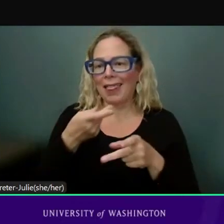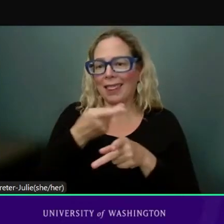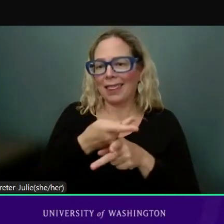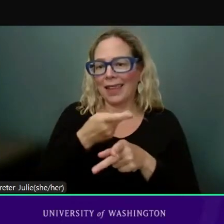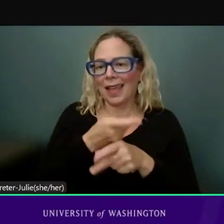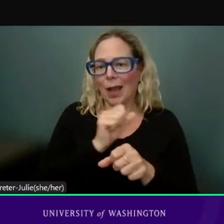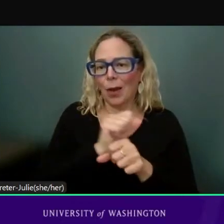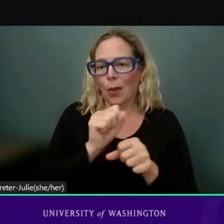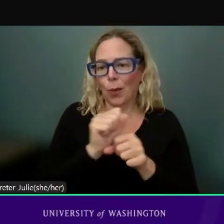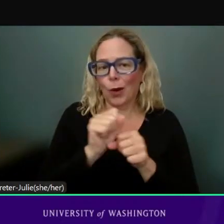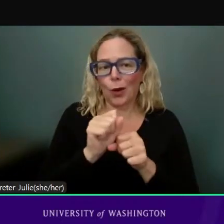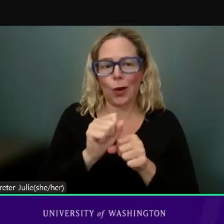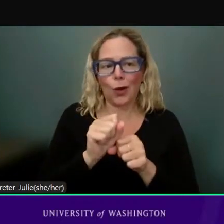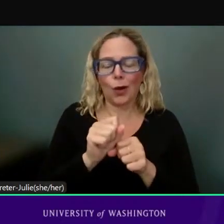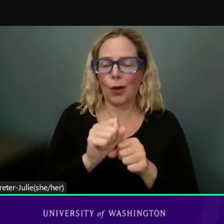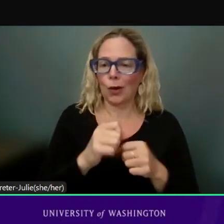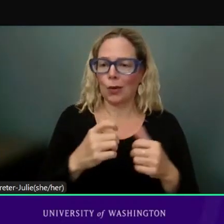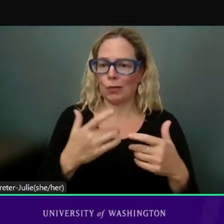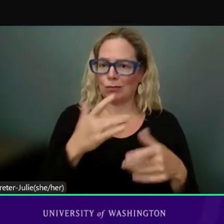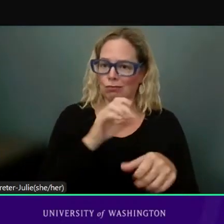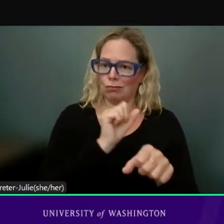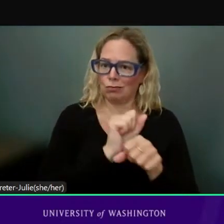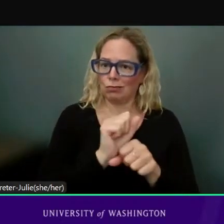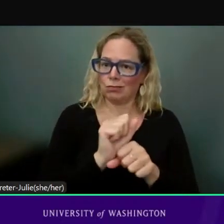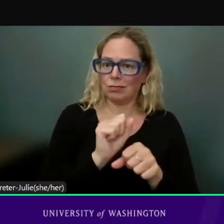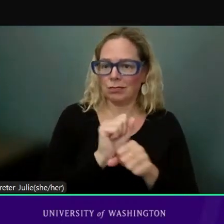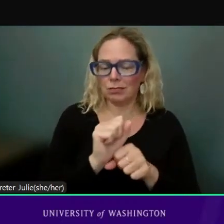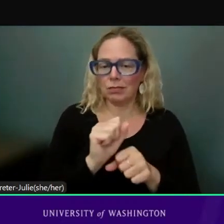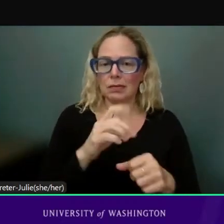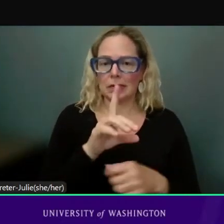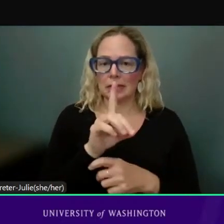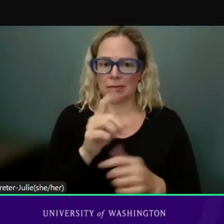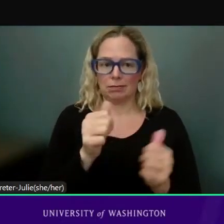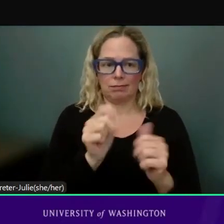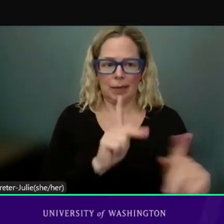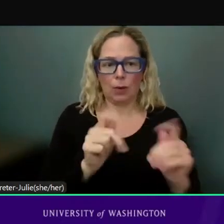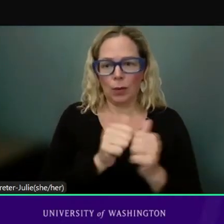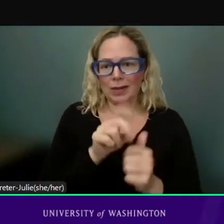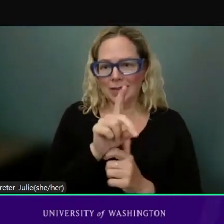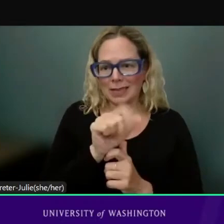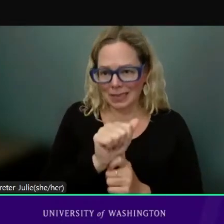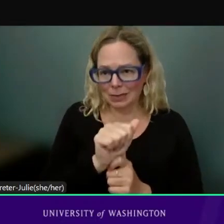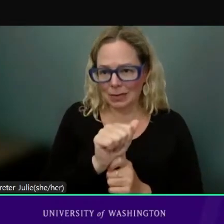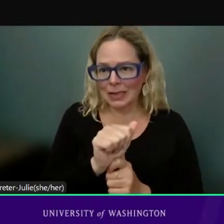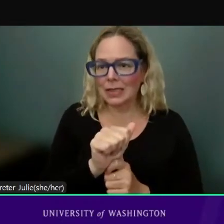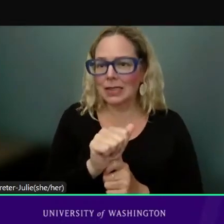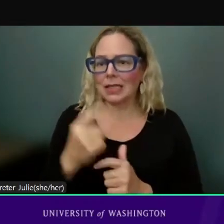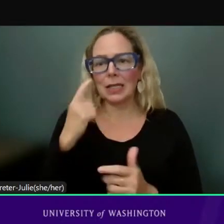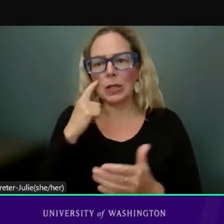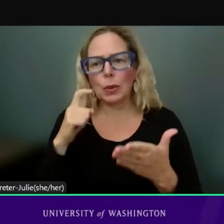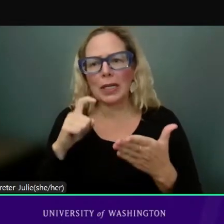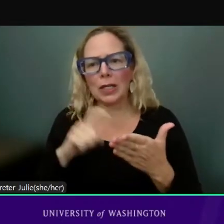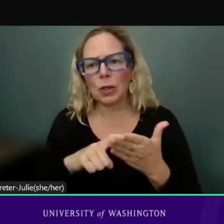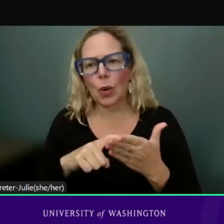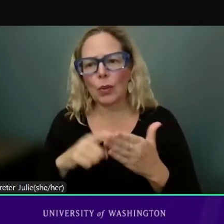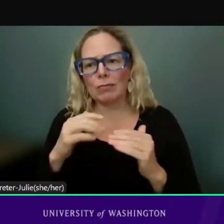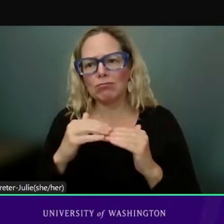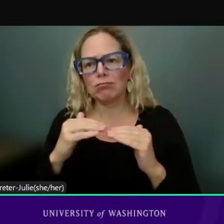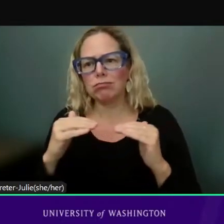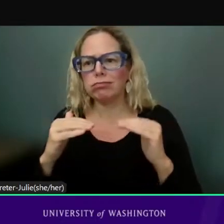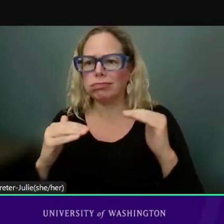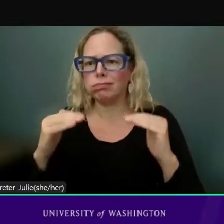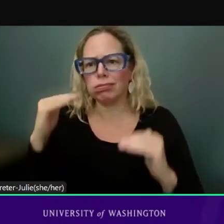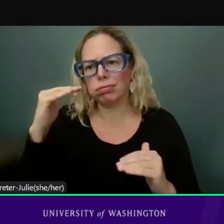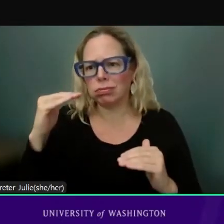6.8% compared to 7.4% of all workers. And the difference was significant here. So